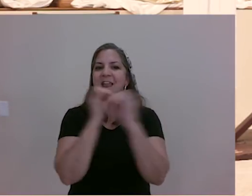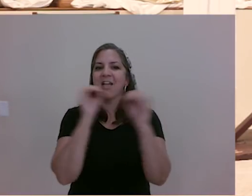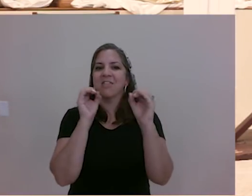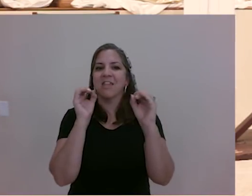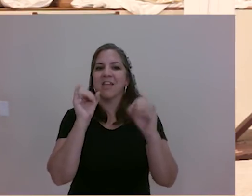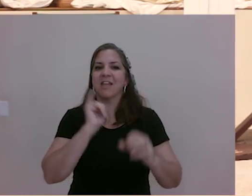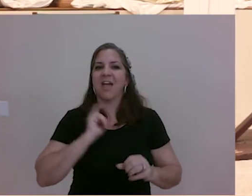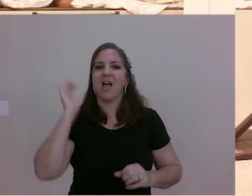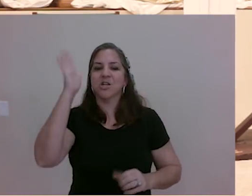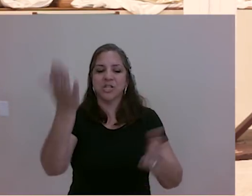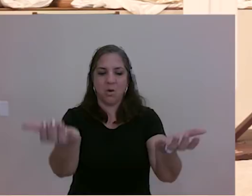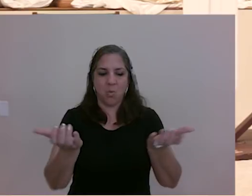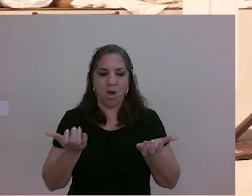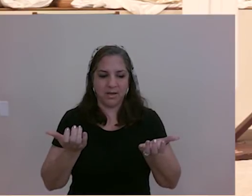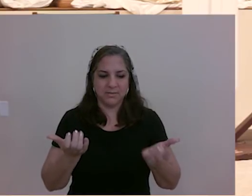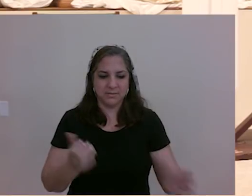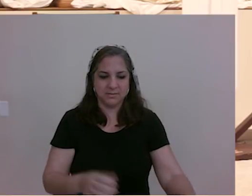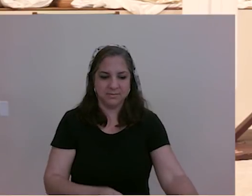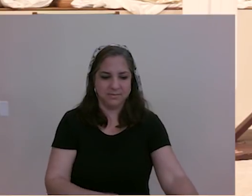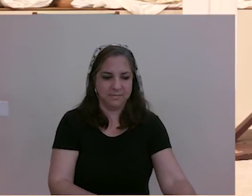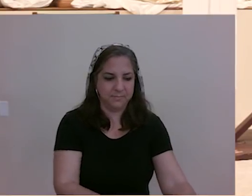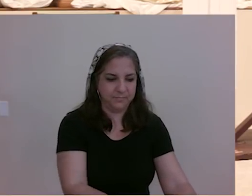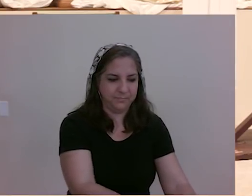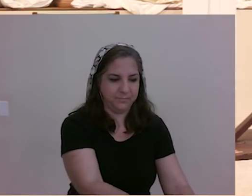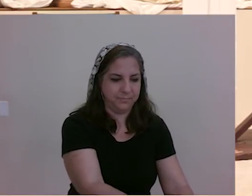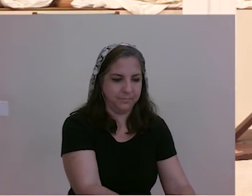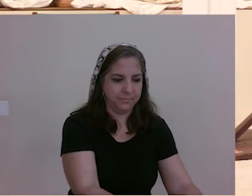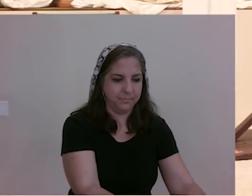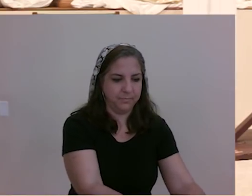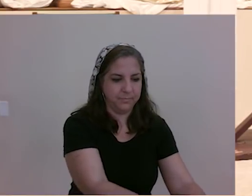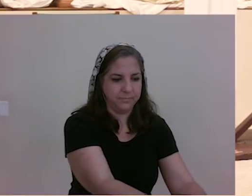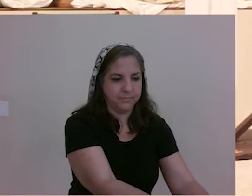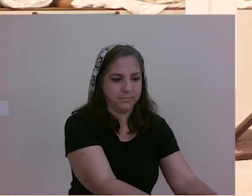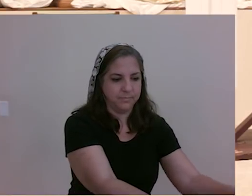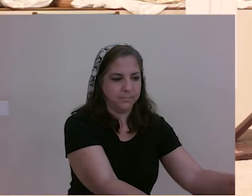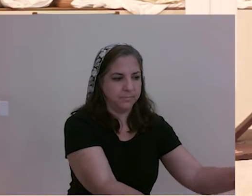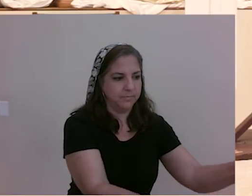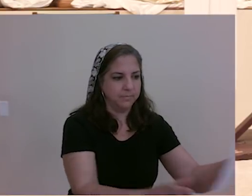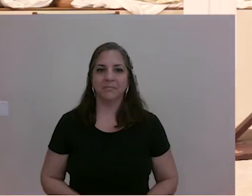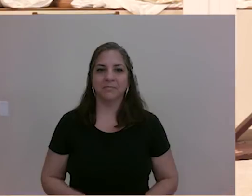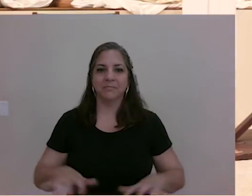my shepherd, there is nothing I shall want."